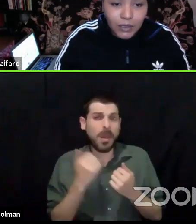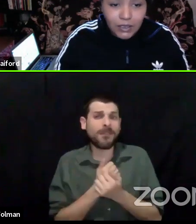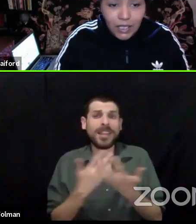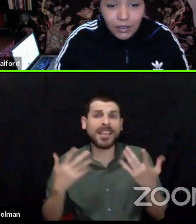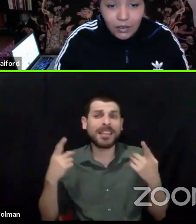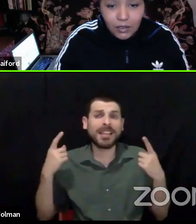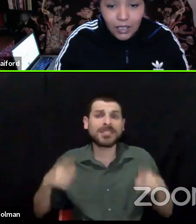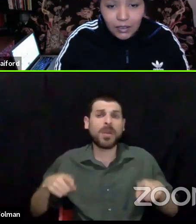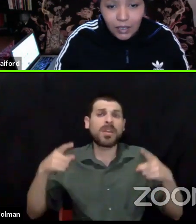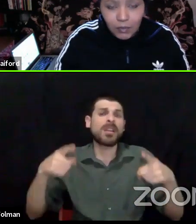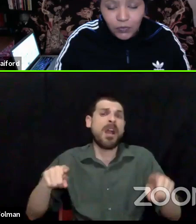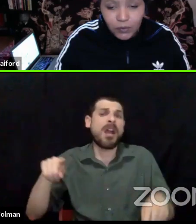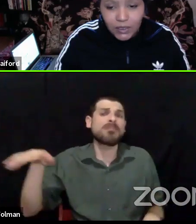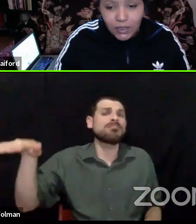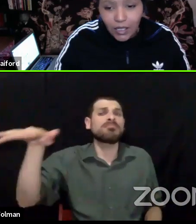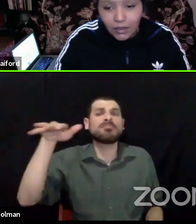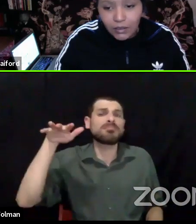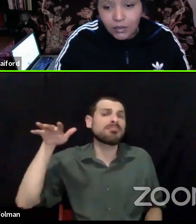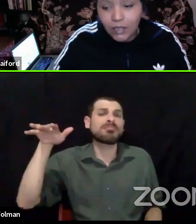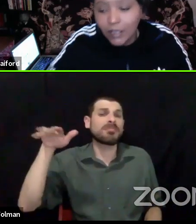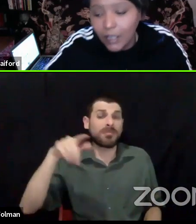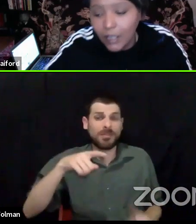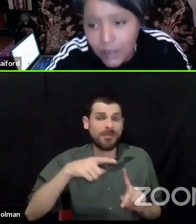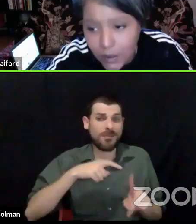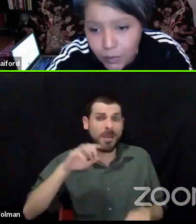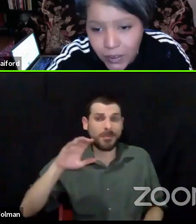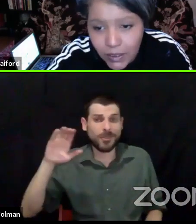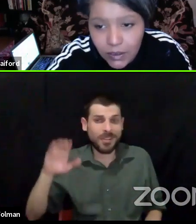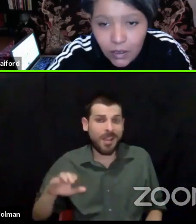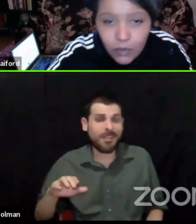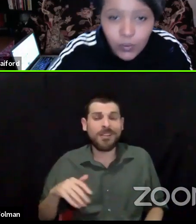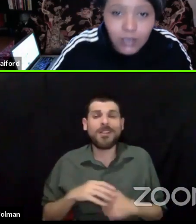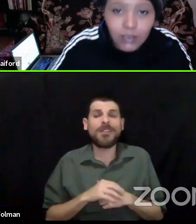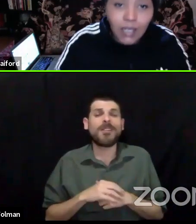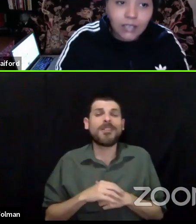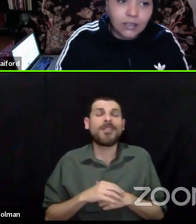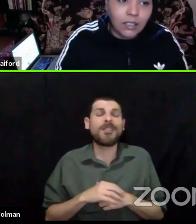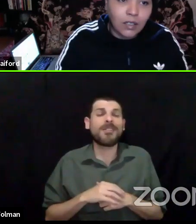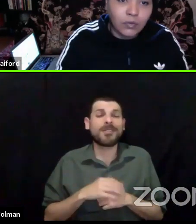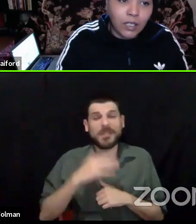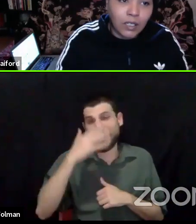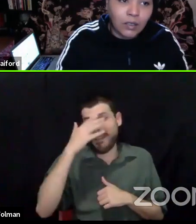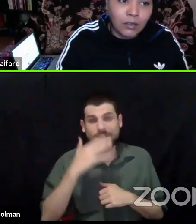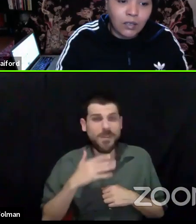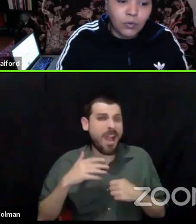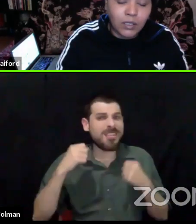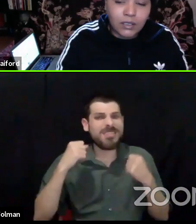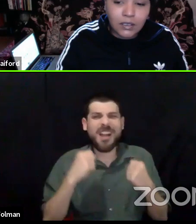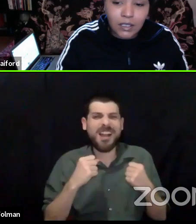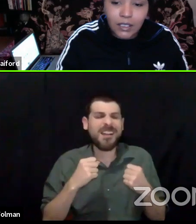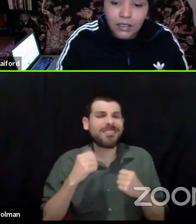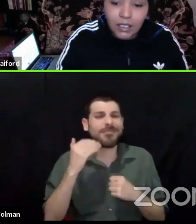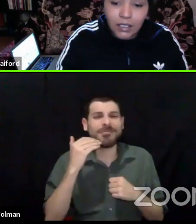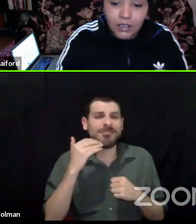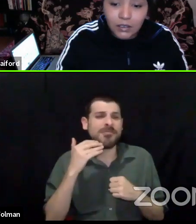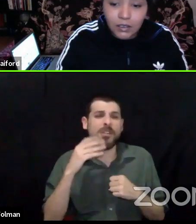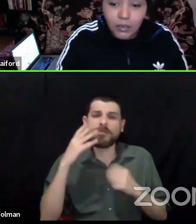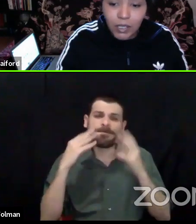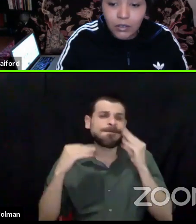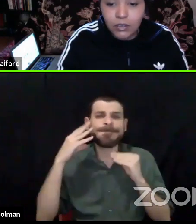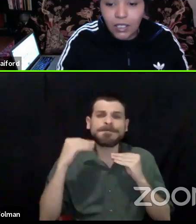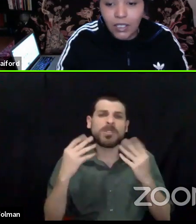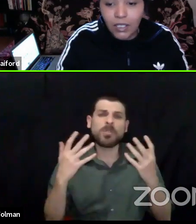happening? Because I know that coming from Chicago, and just being on the front line of wanting to educate our